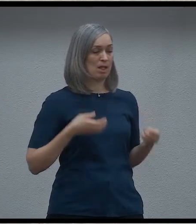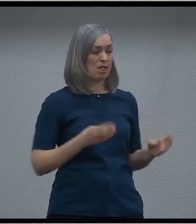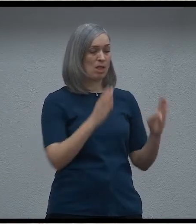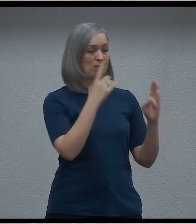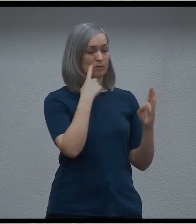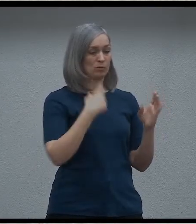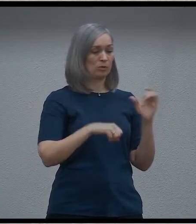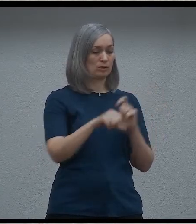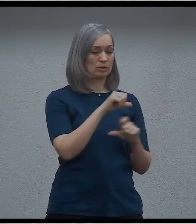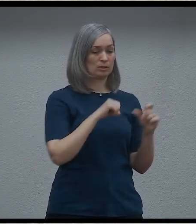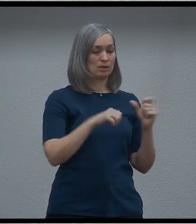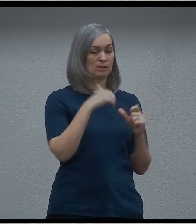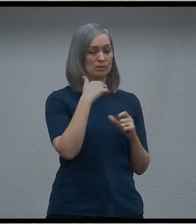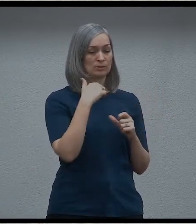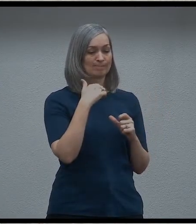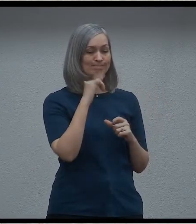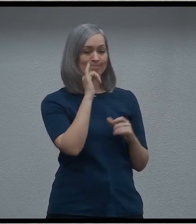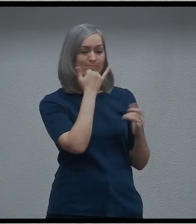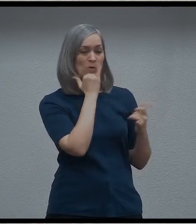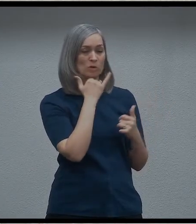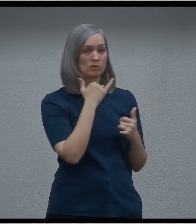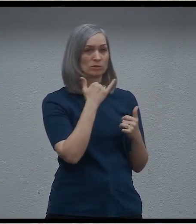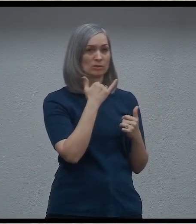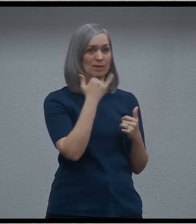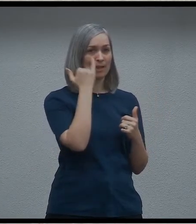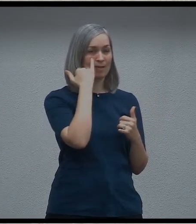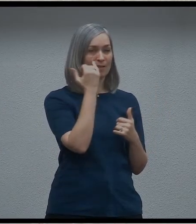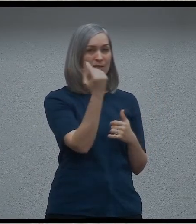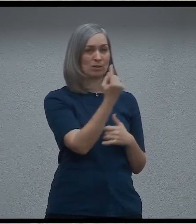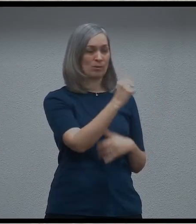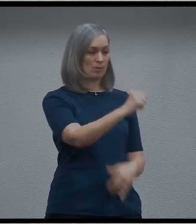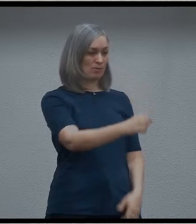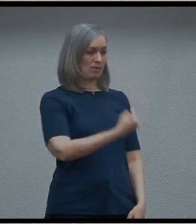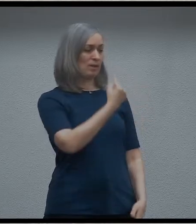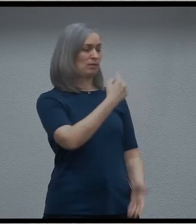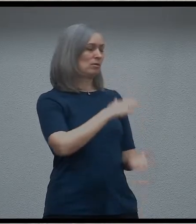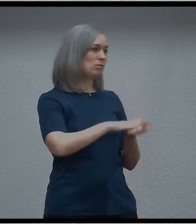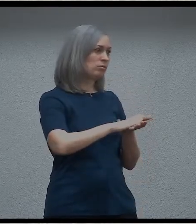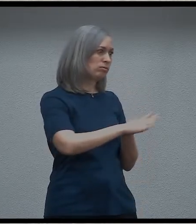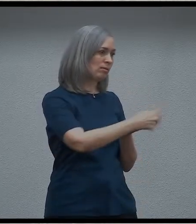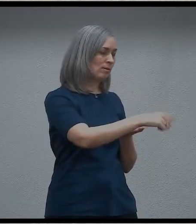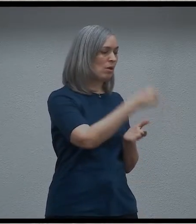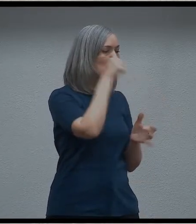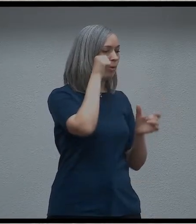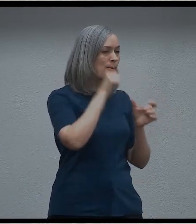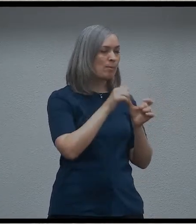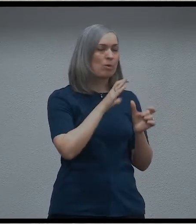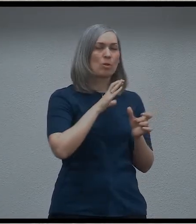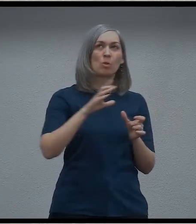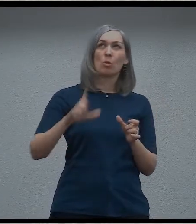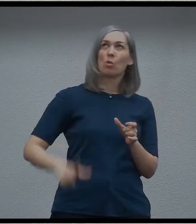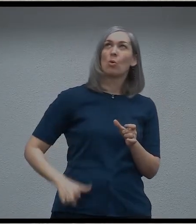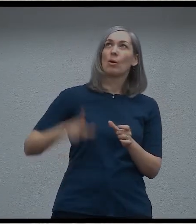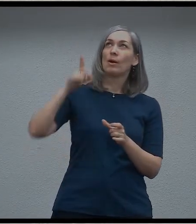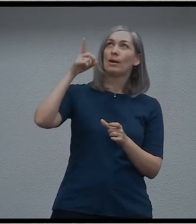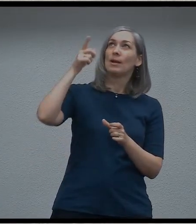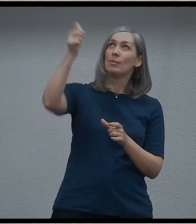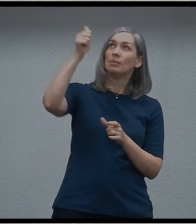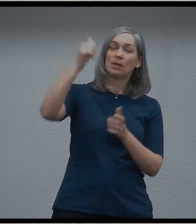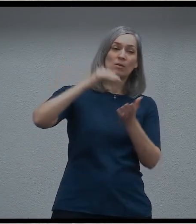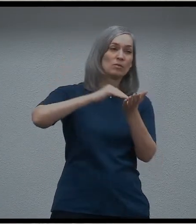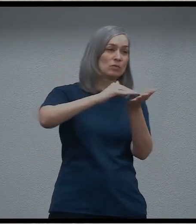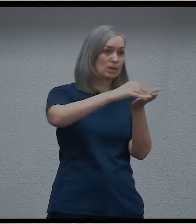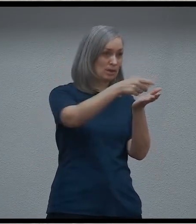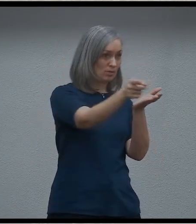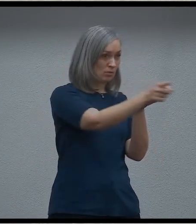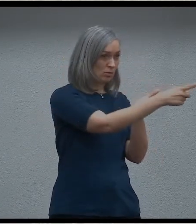for each other's faults and forgiving anyone who offends you. Remember, the Lord forgave you, so you must forgive others."